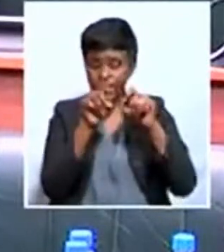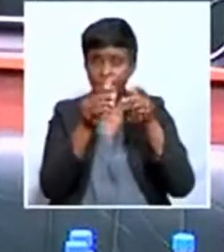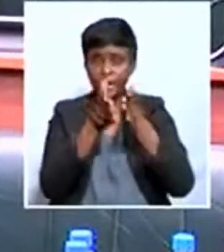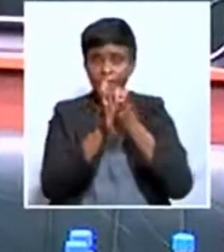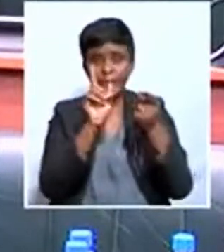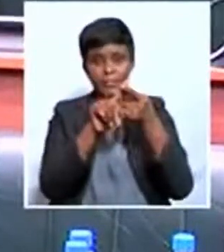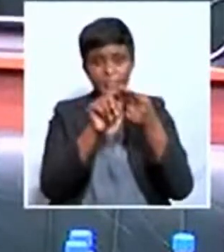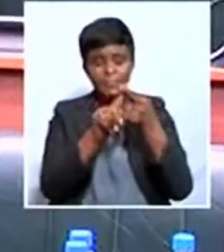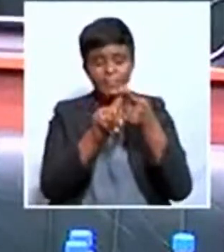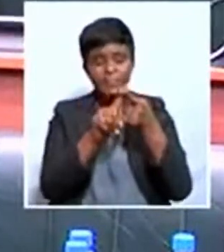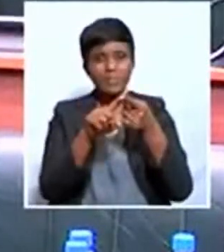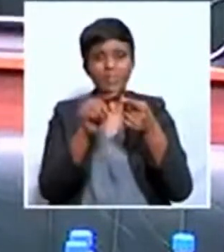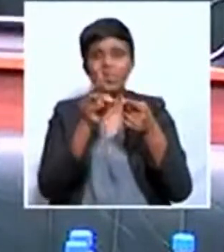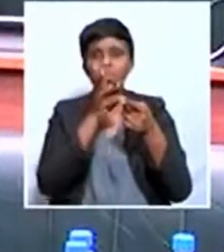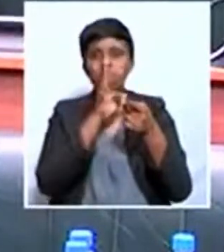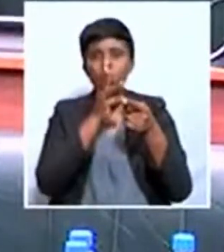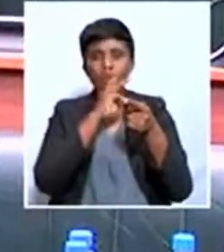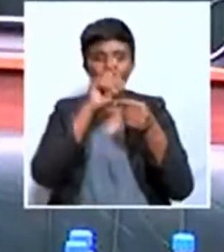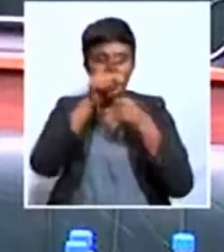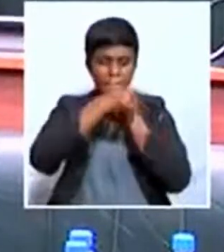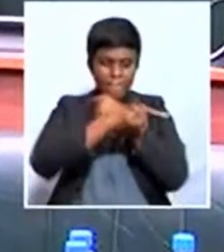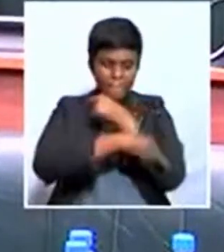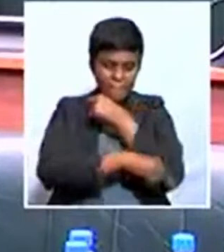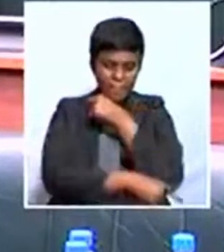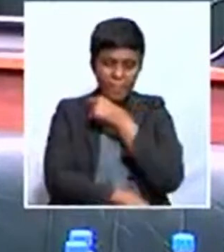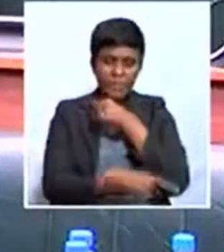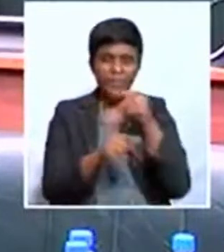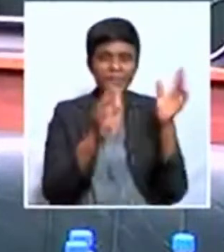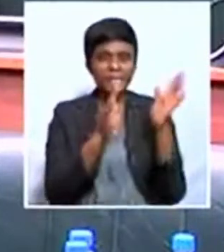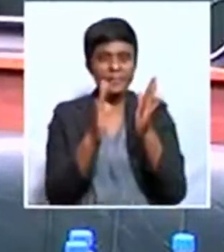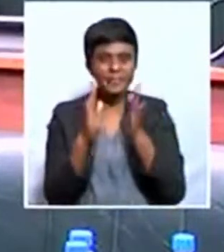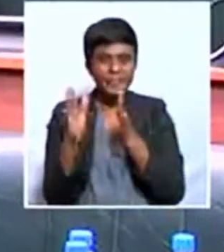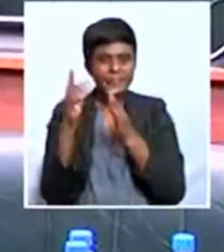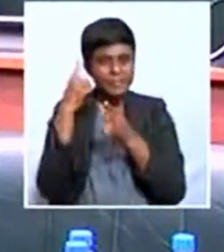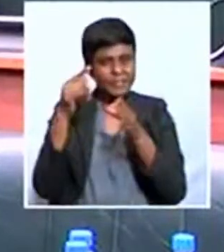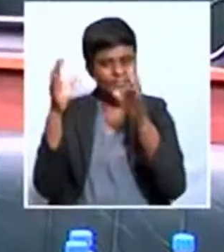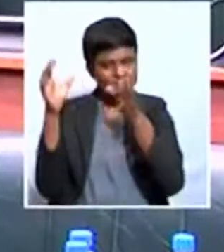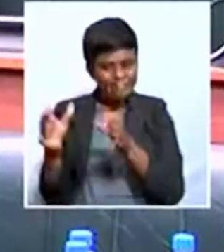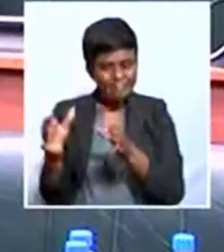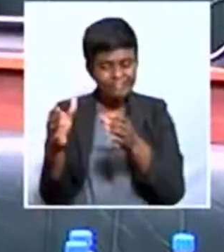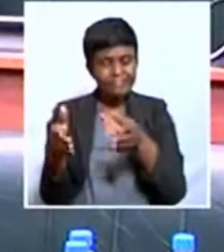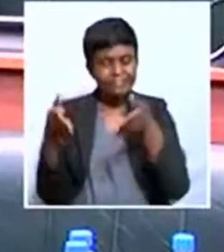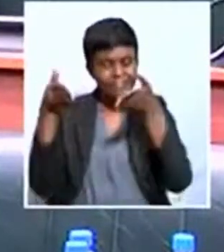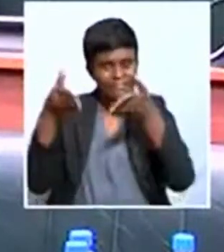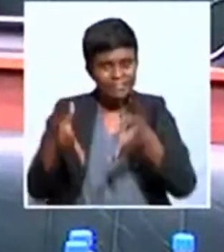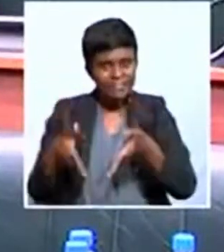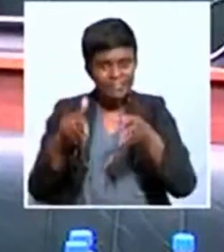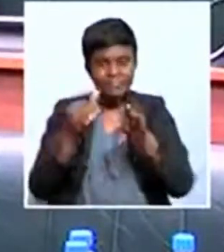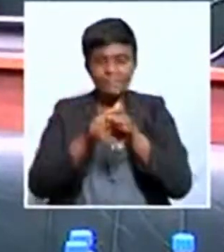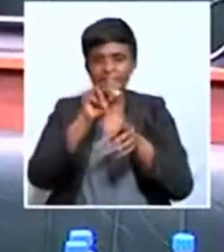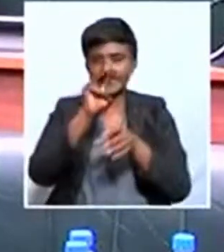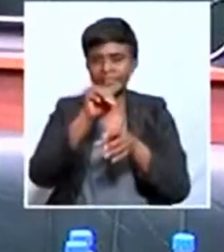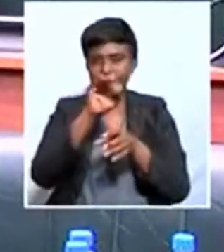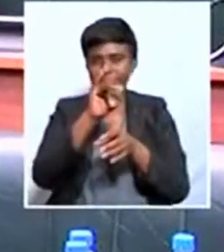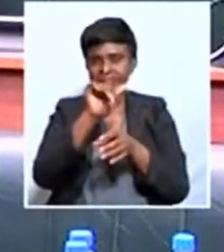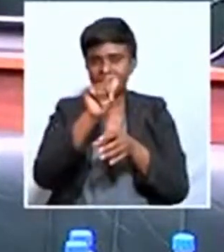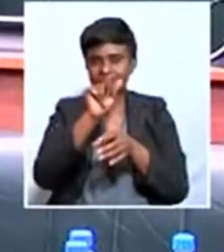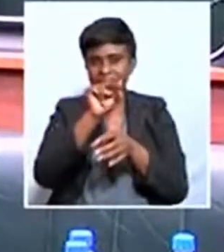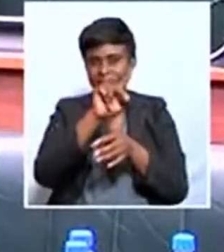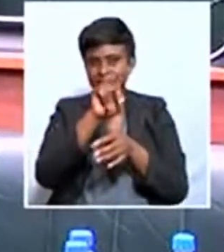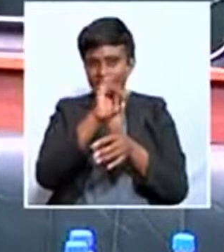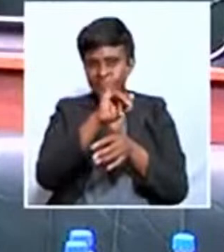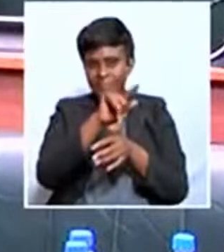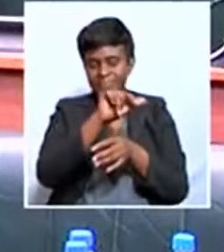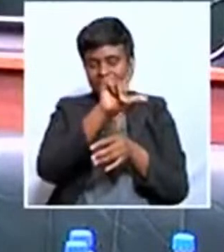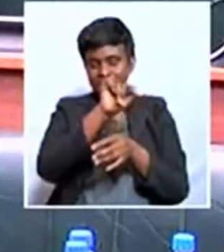how many boreholes are earmarked for sinking in Milanzi parliamentary constituency under